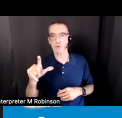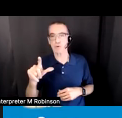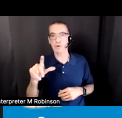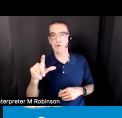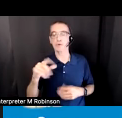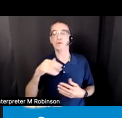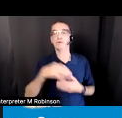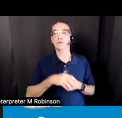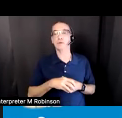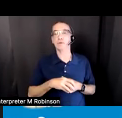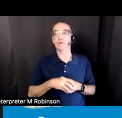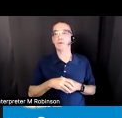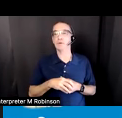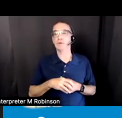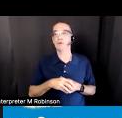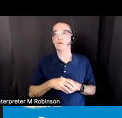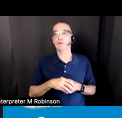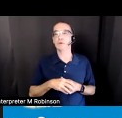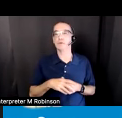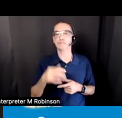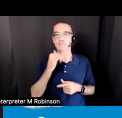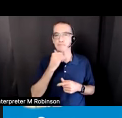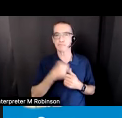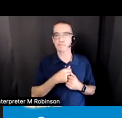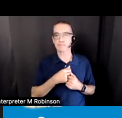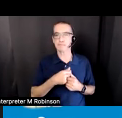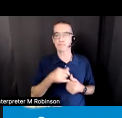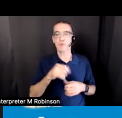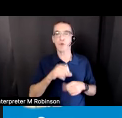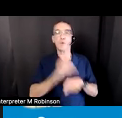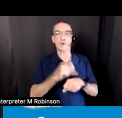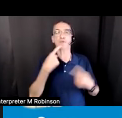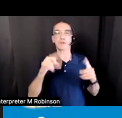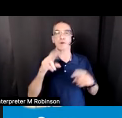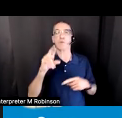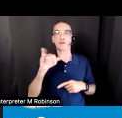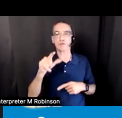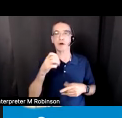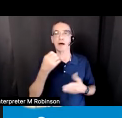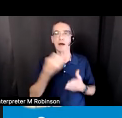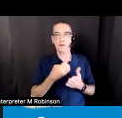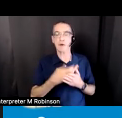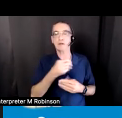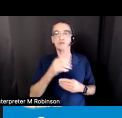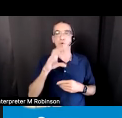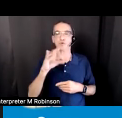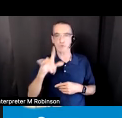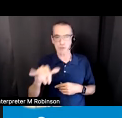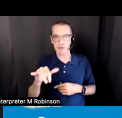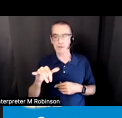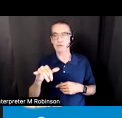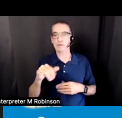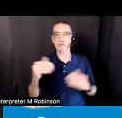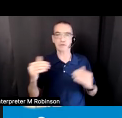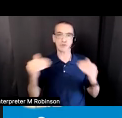socially. I'm so sorry here. They work to achieve racially, economically, and socially